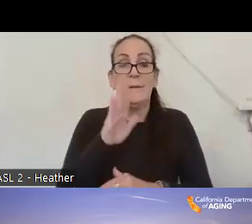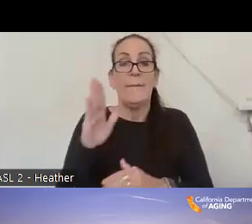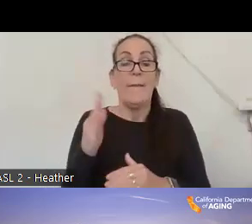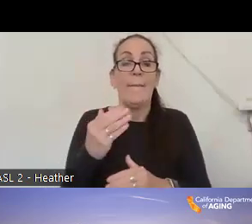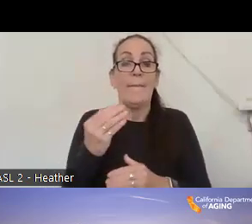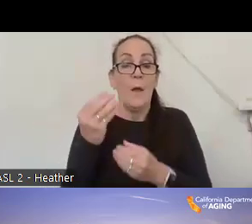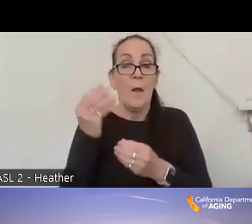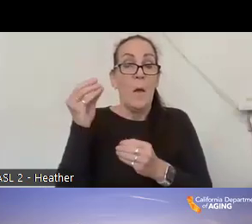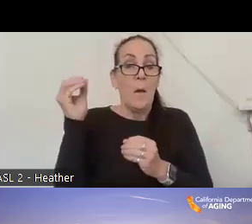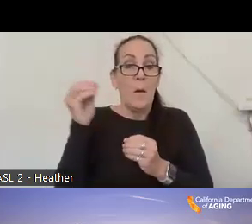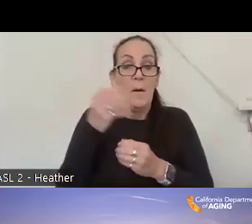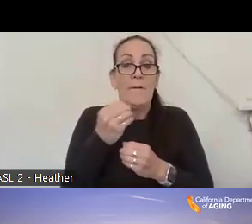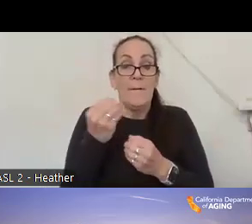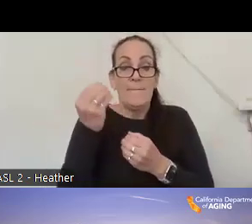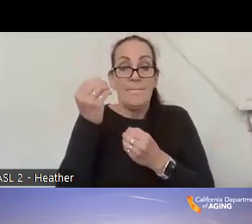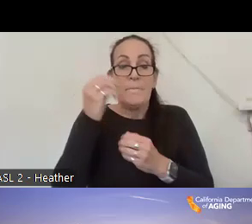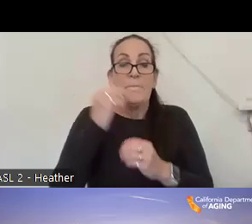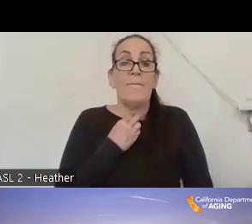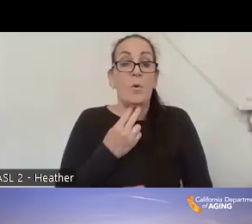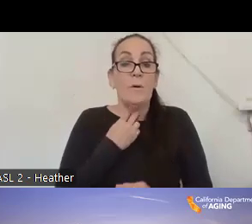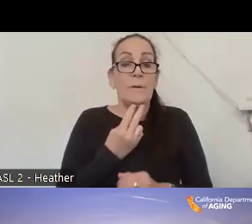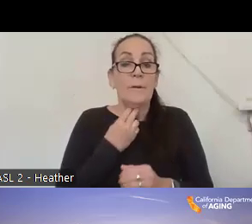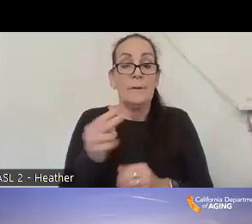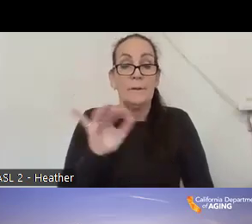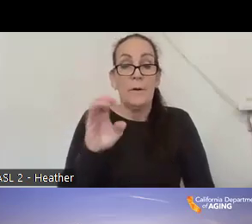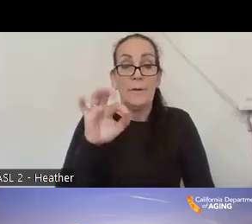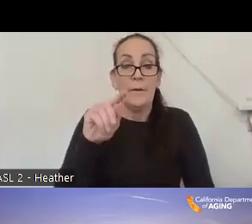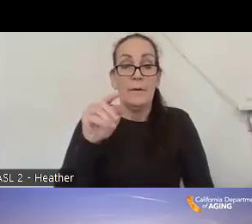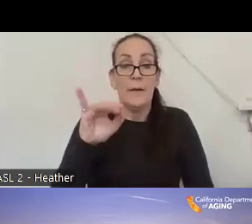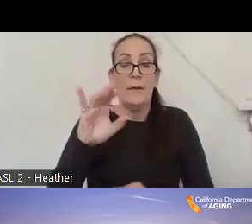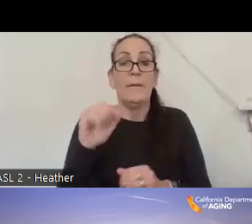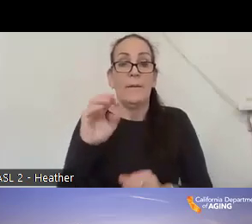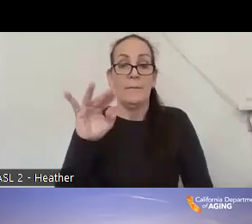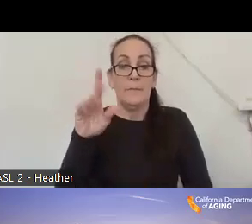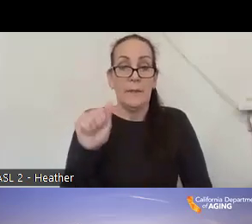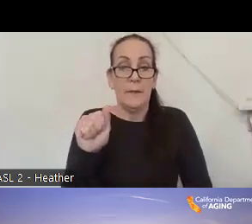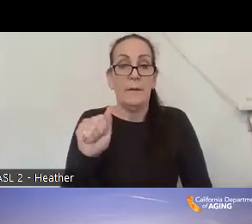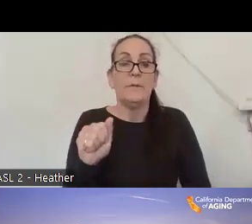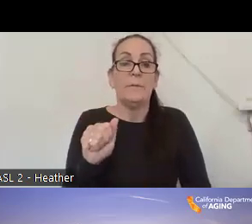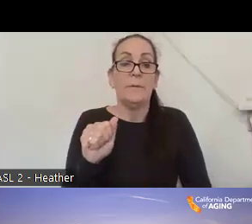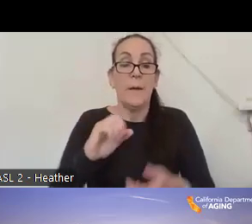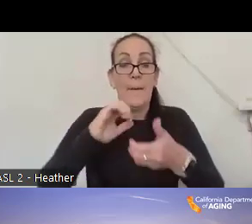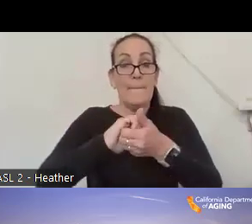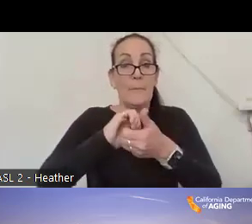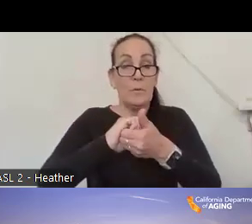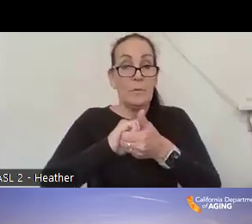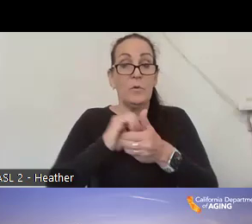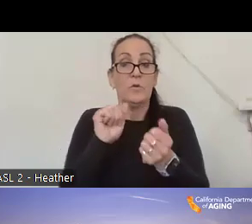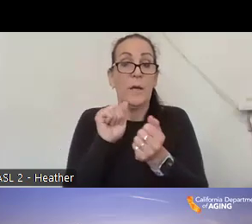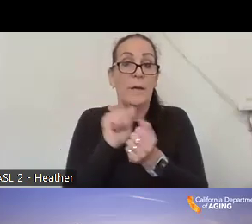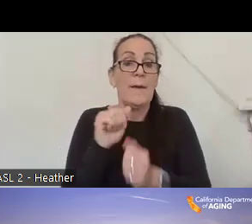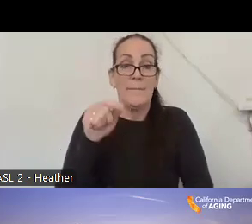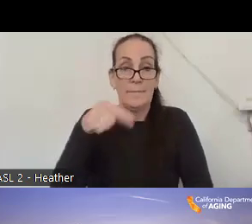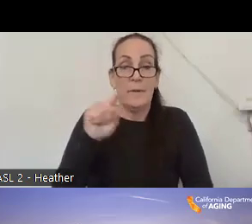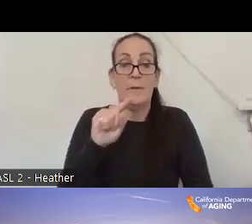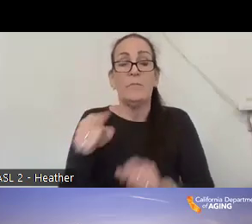So this campaign for the awareness has 2 pillars. The first is that caregivers are essential, and really to